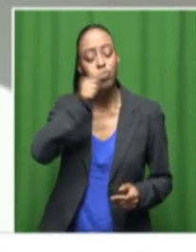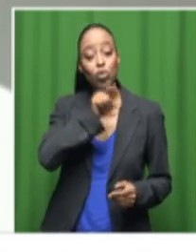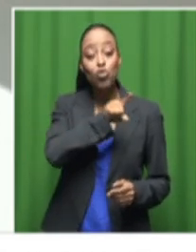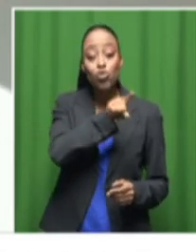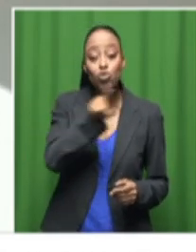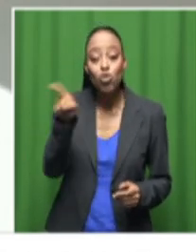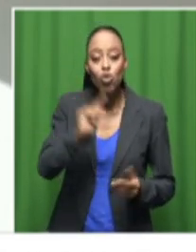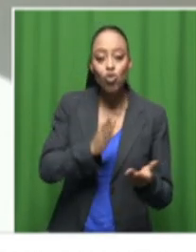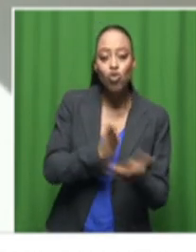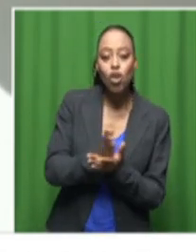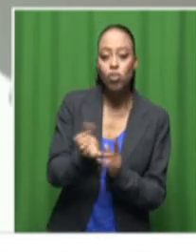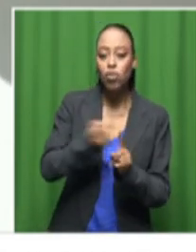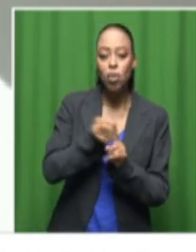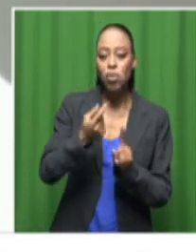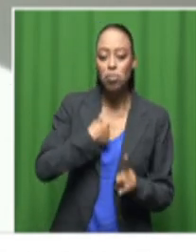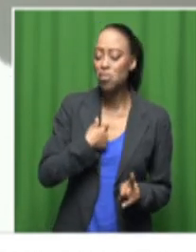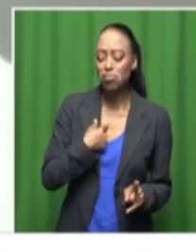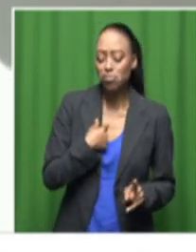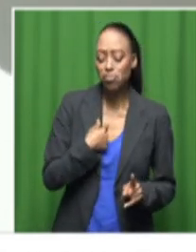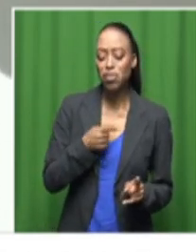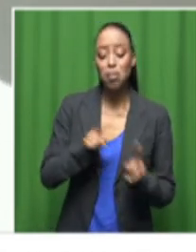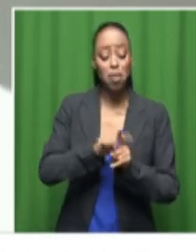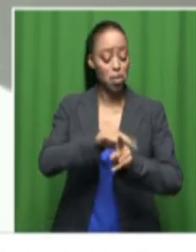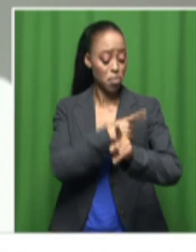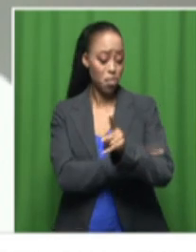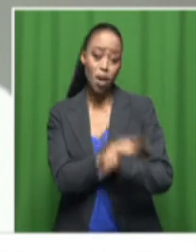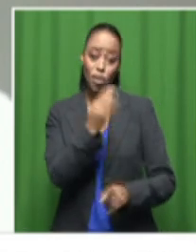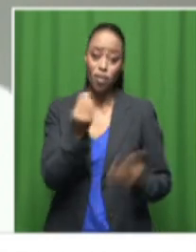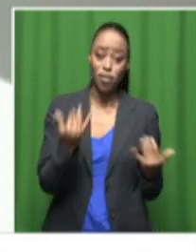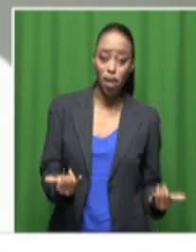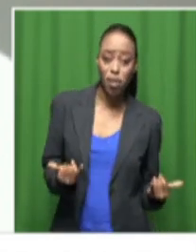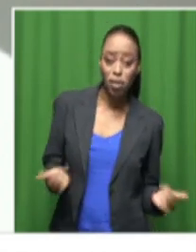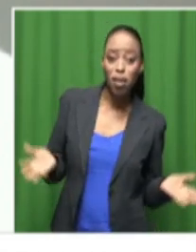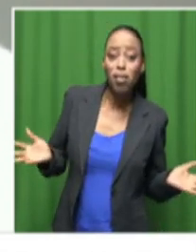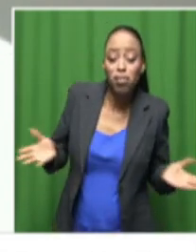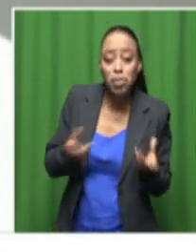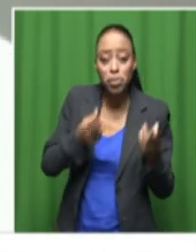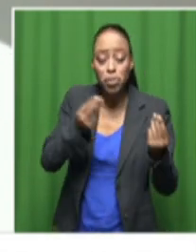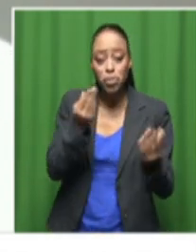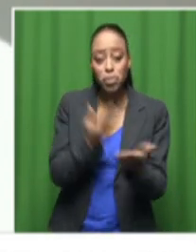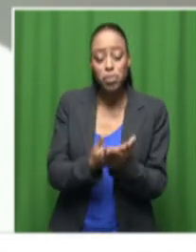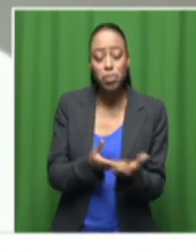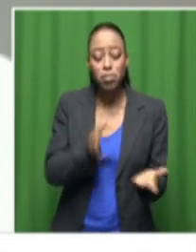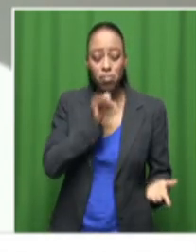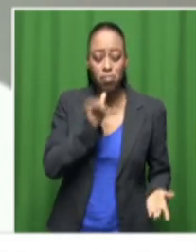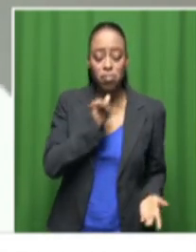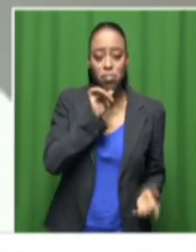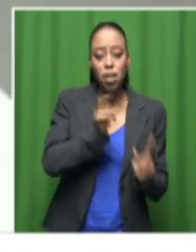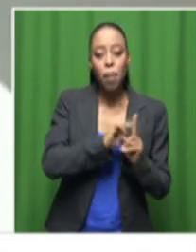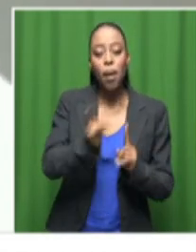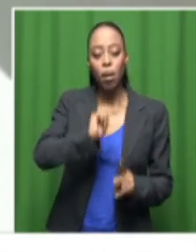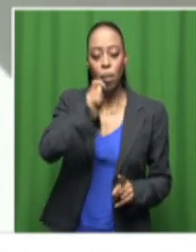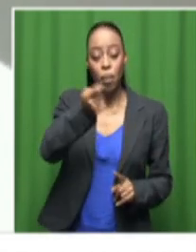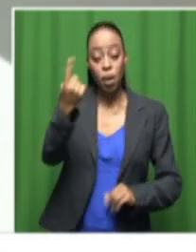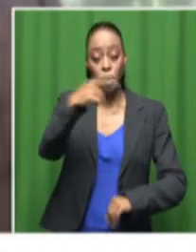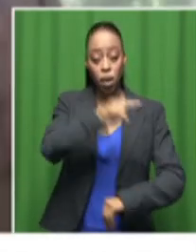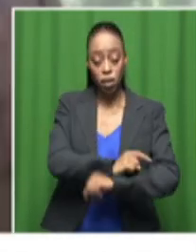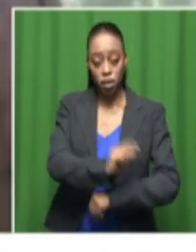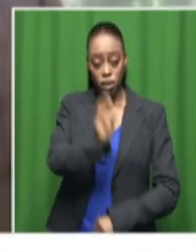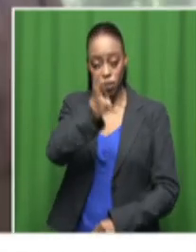So you have no right to abuse me, but fine, you've got the power now, you can exercise it, but you'll pay one day.